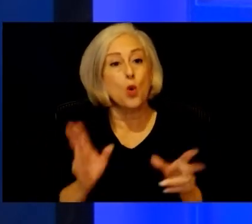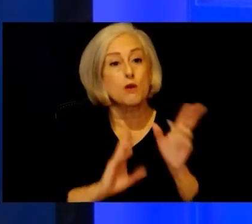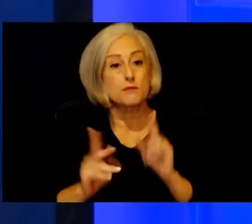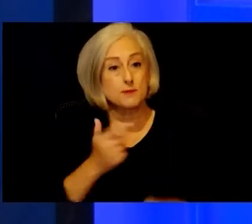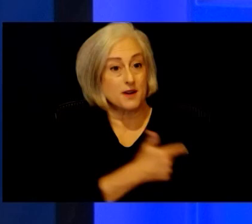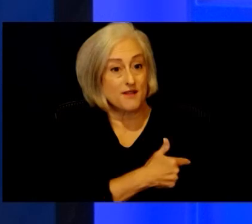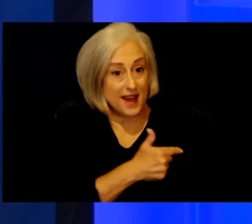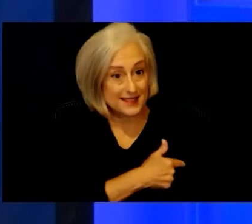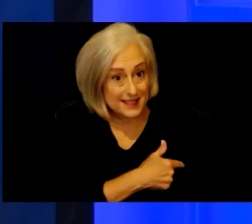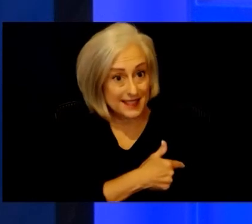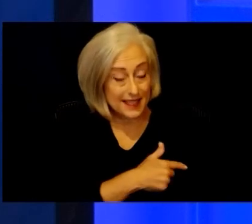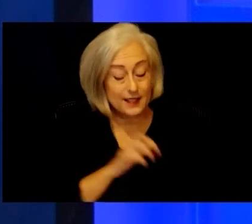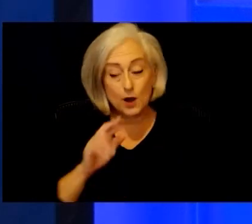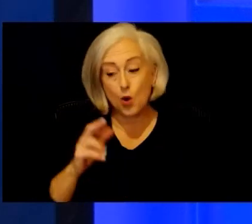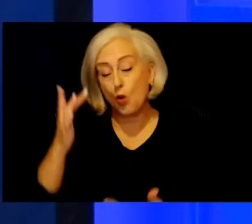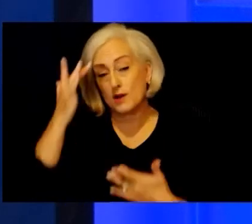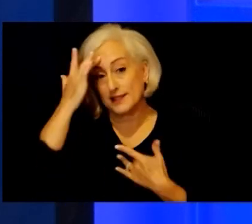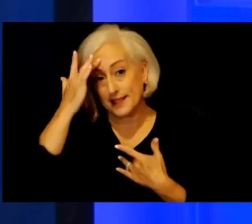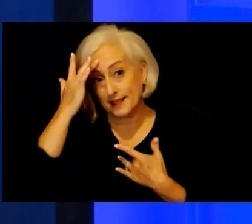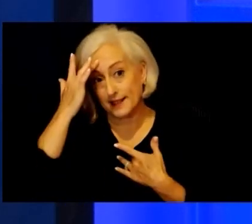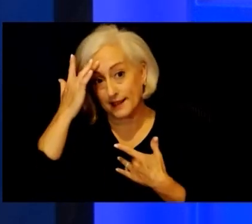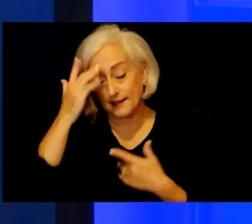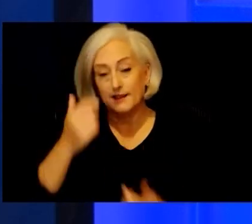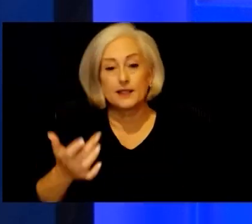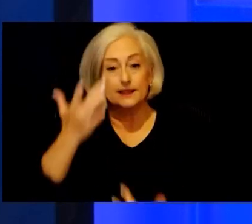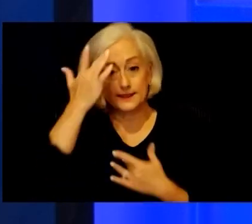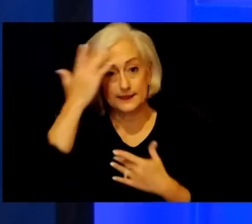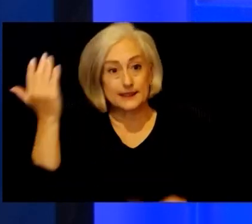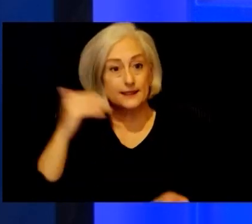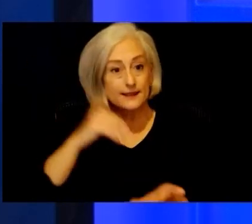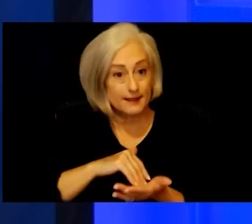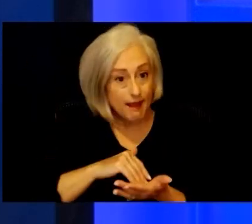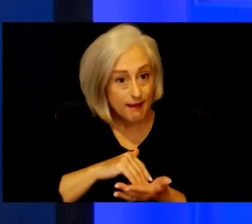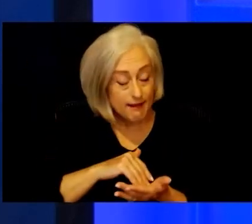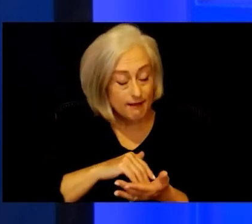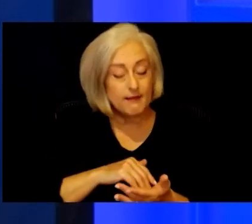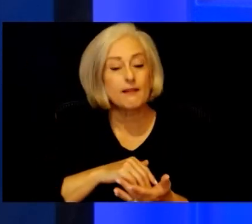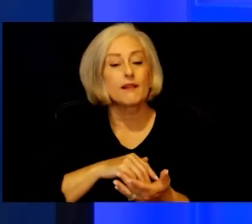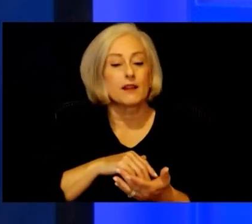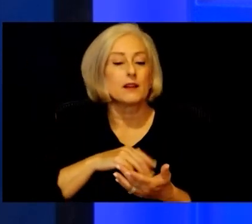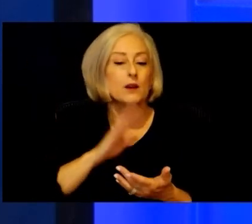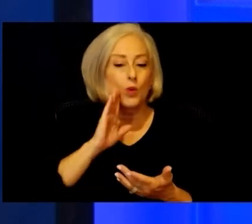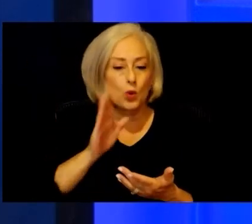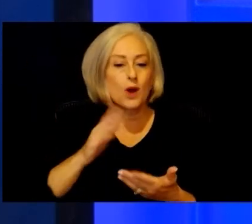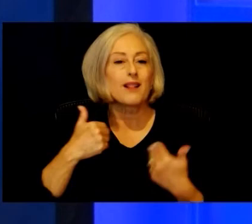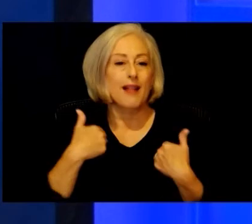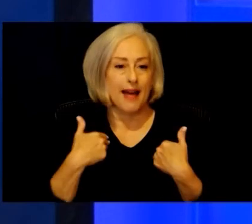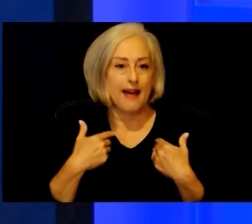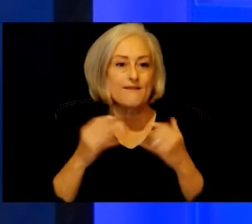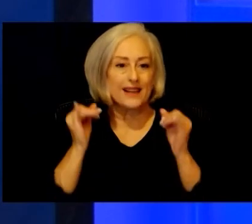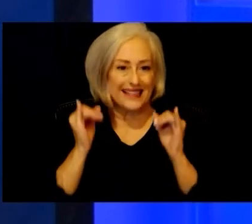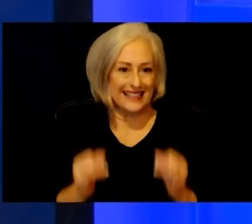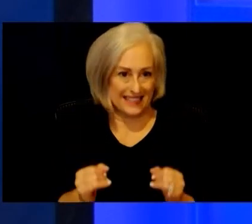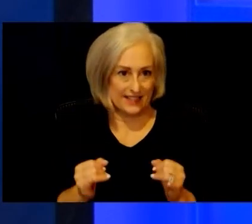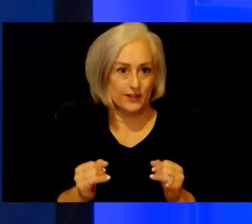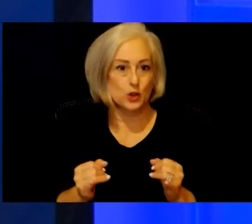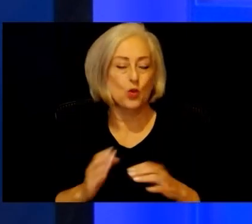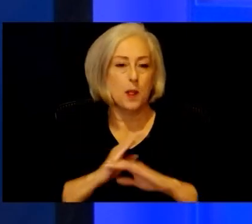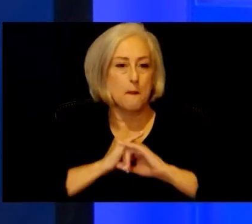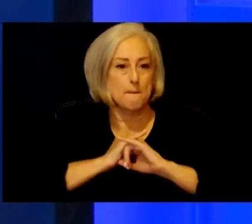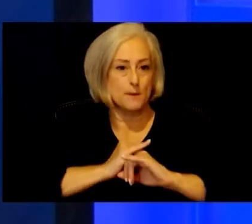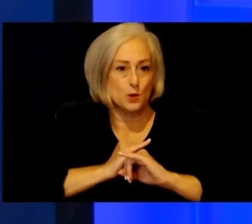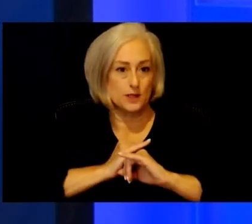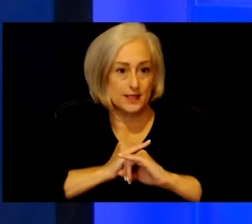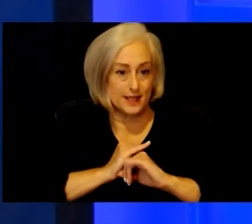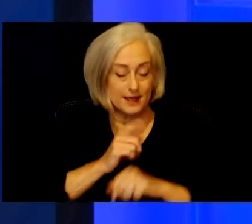or being infected and reinfected, we will gain individual immunity. Hopefully those people we will be able to